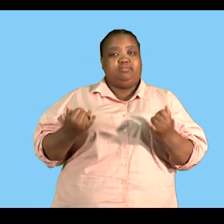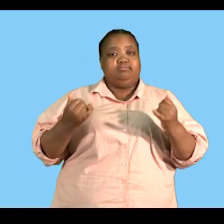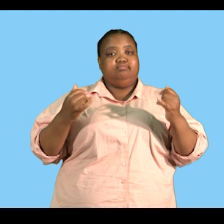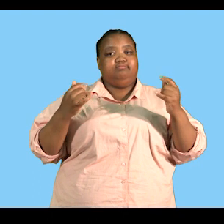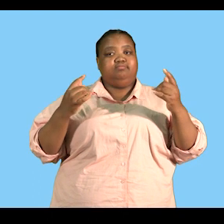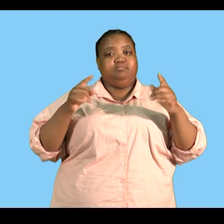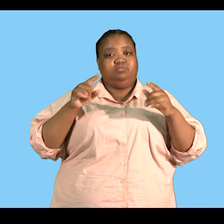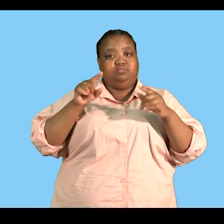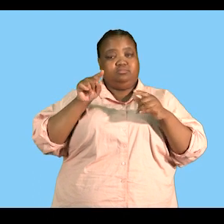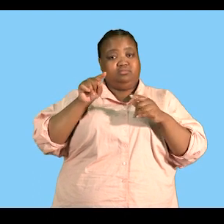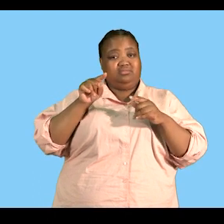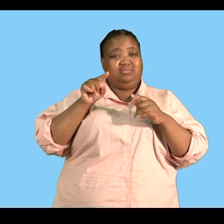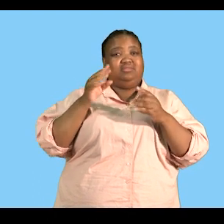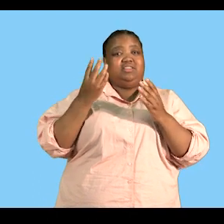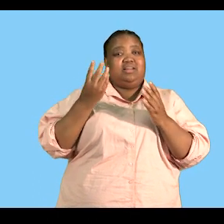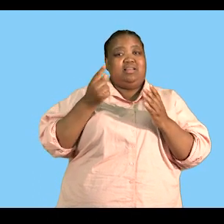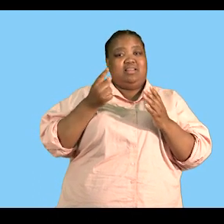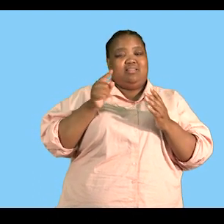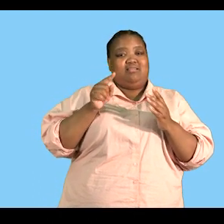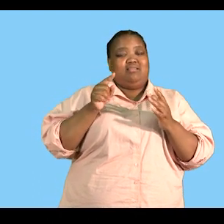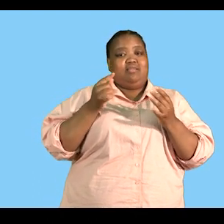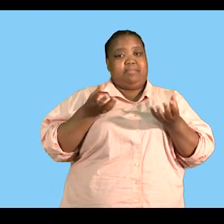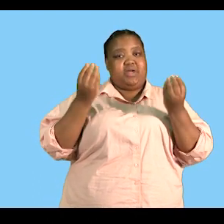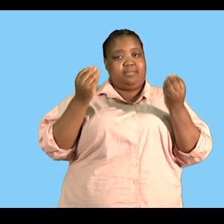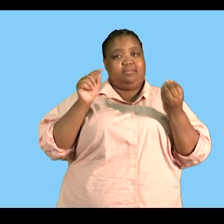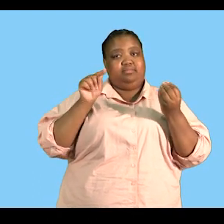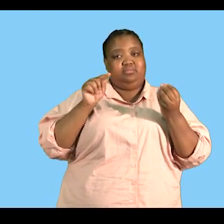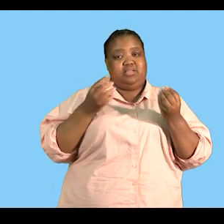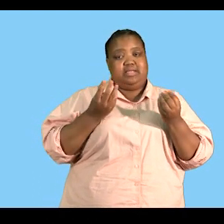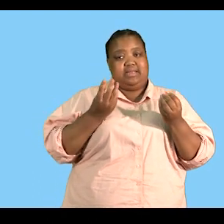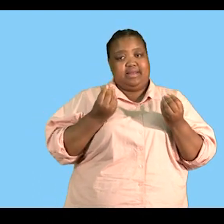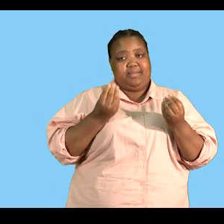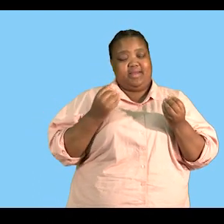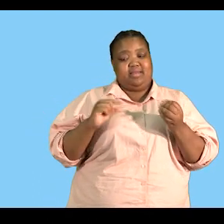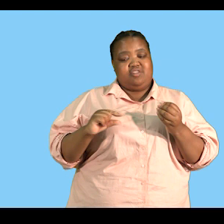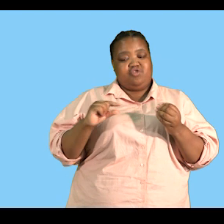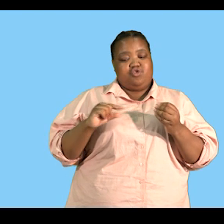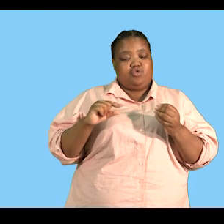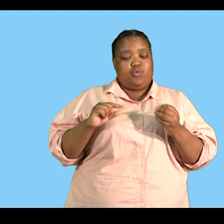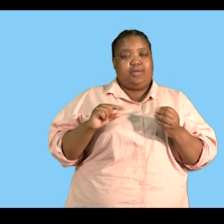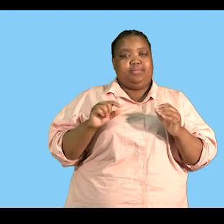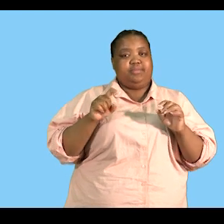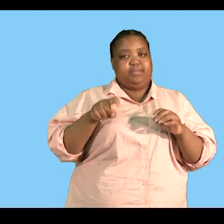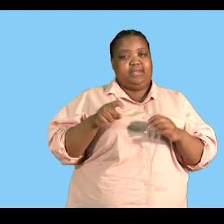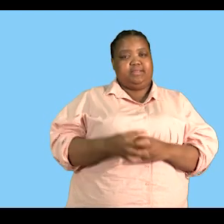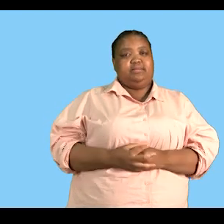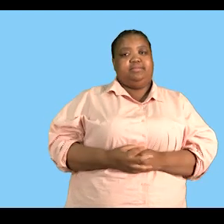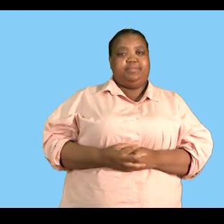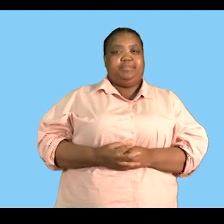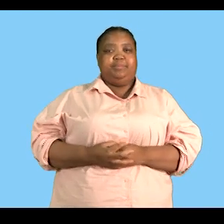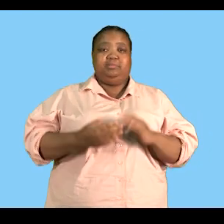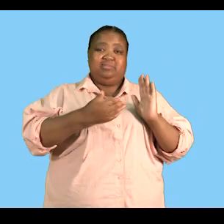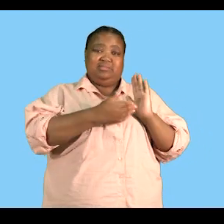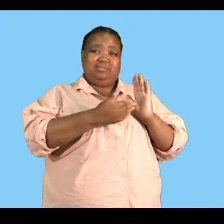need to take this comparison and get to the number of grams. So